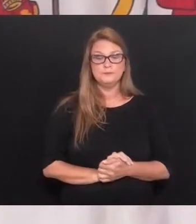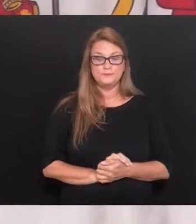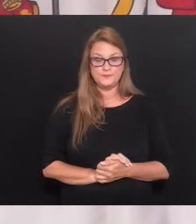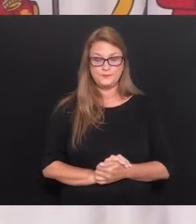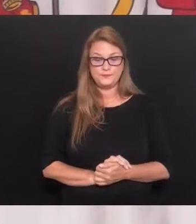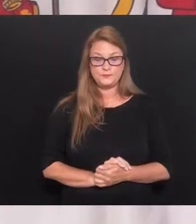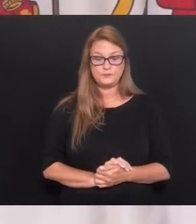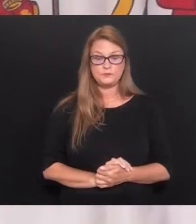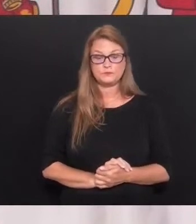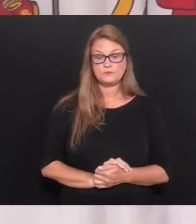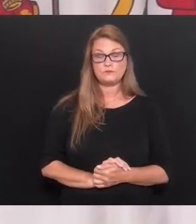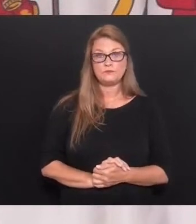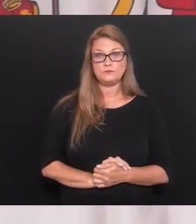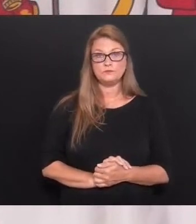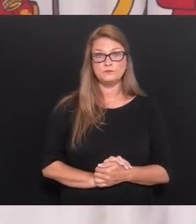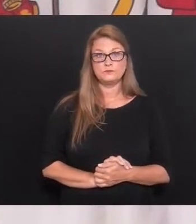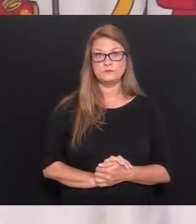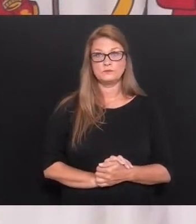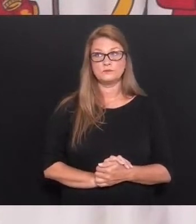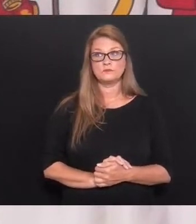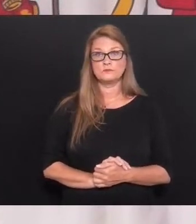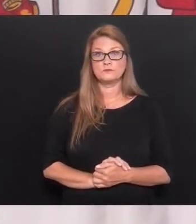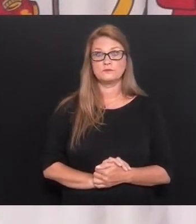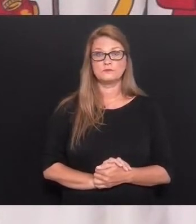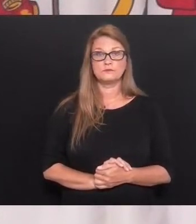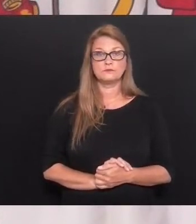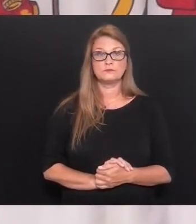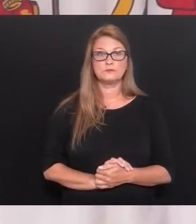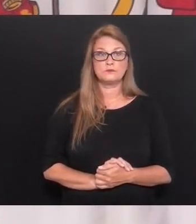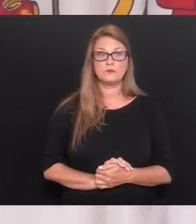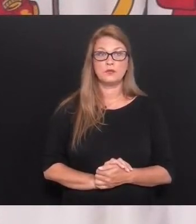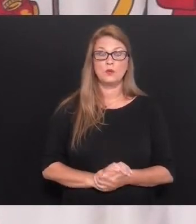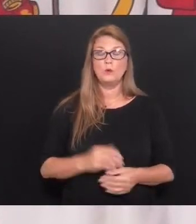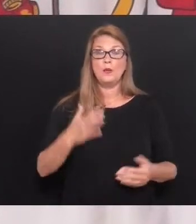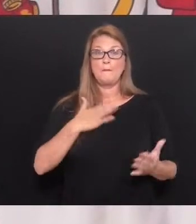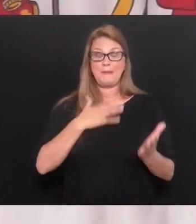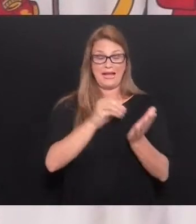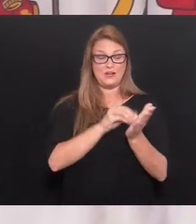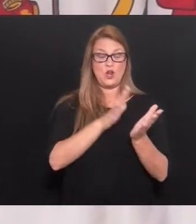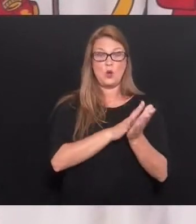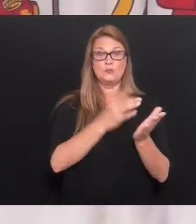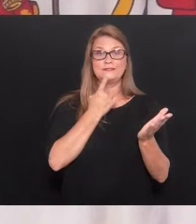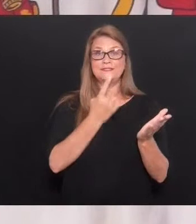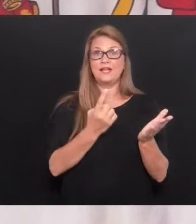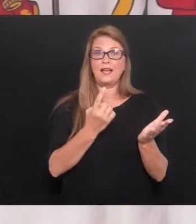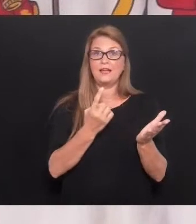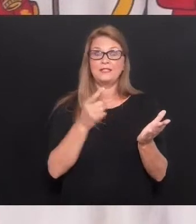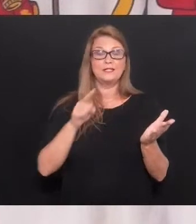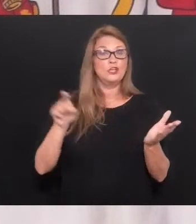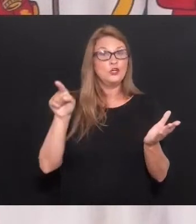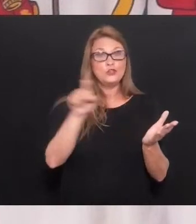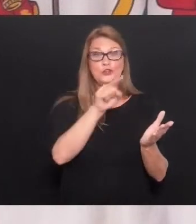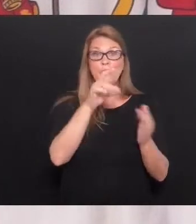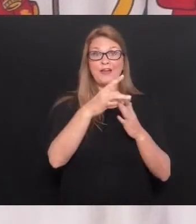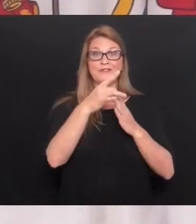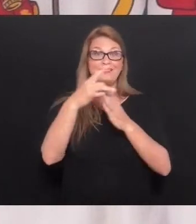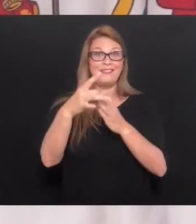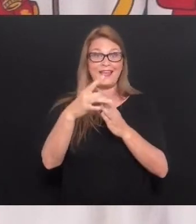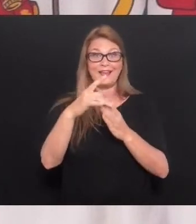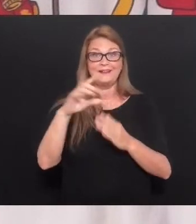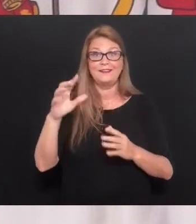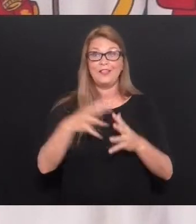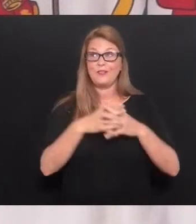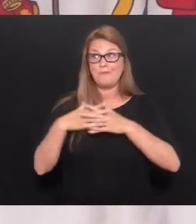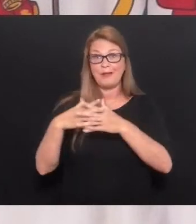Over and over my notes say, and they're very so true, West Virginia, you have led this nation in every way.